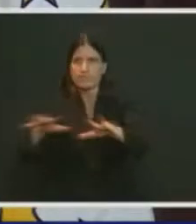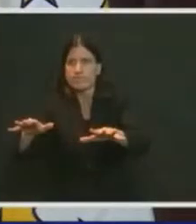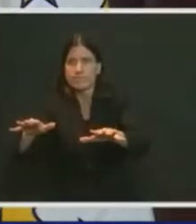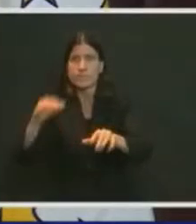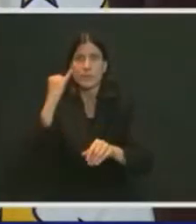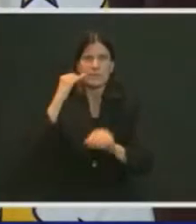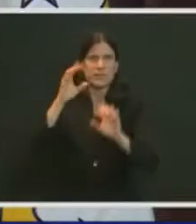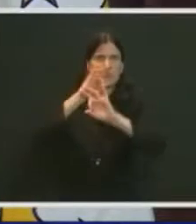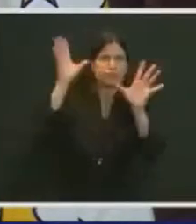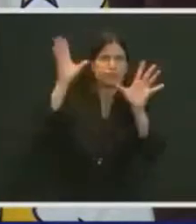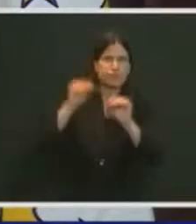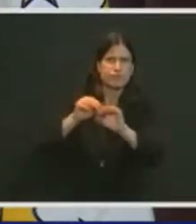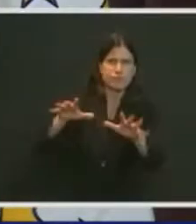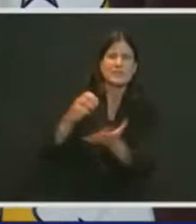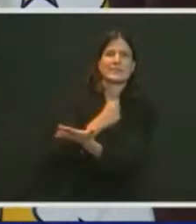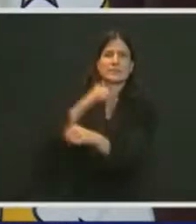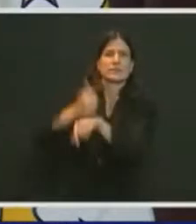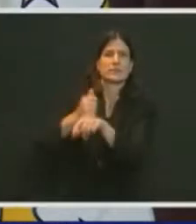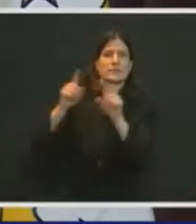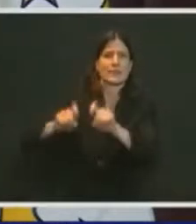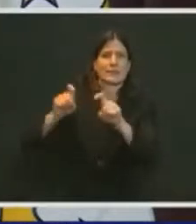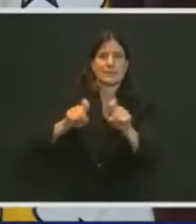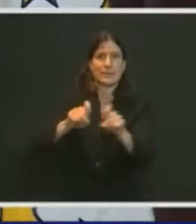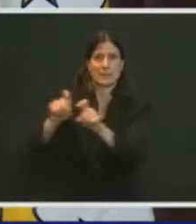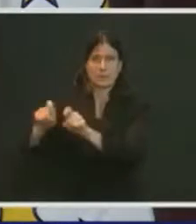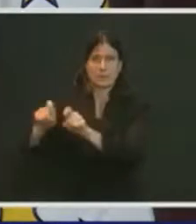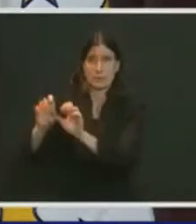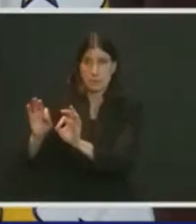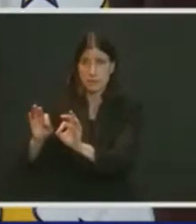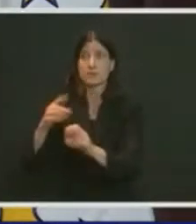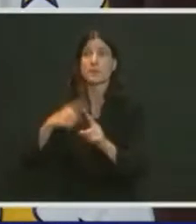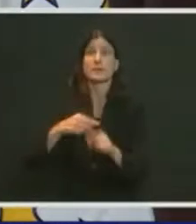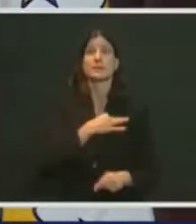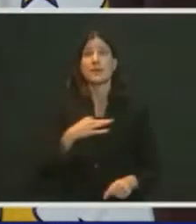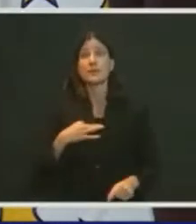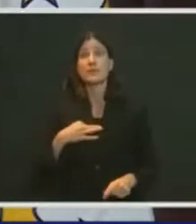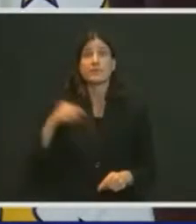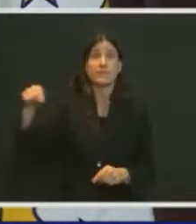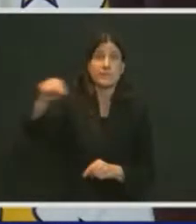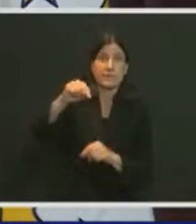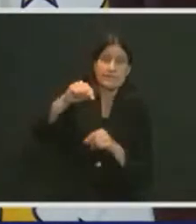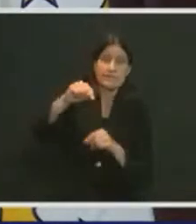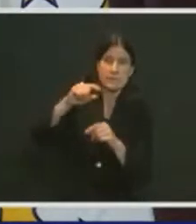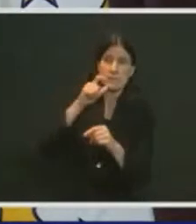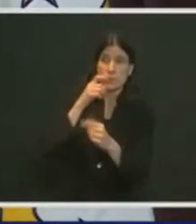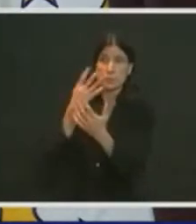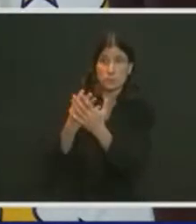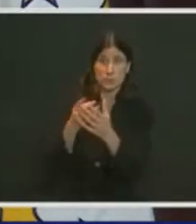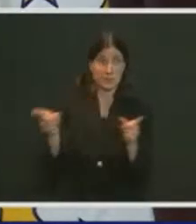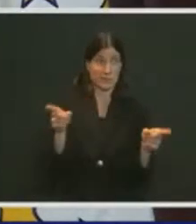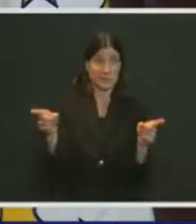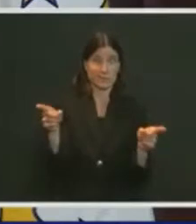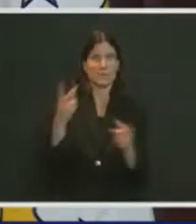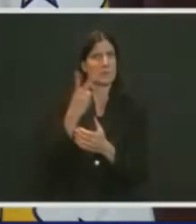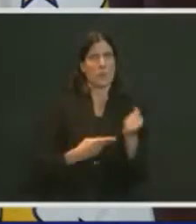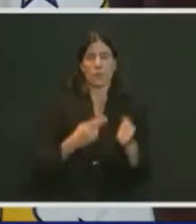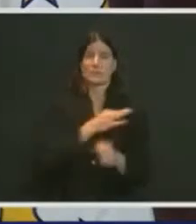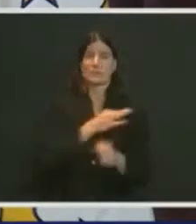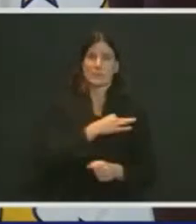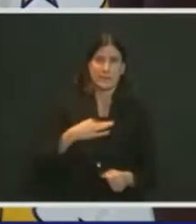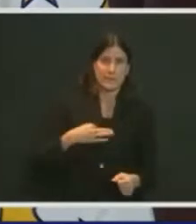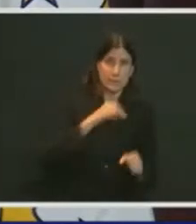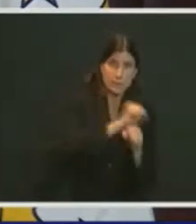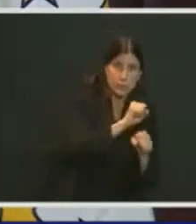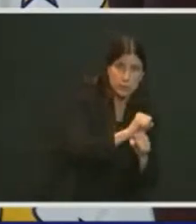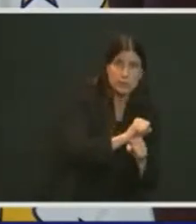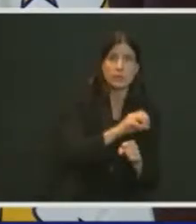add, the testing of the staff and the inmates has been connected to where that component has taken place.